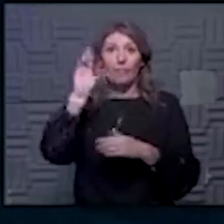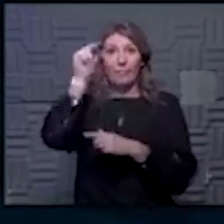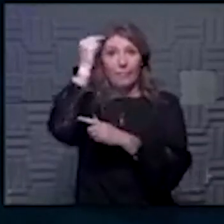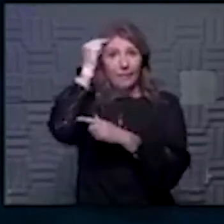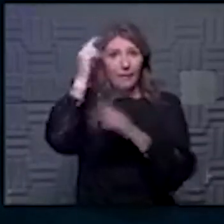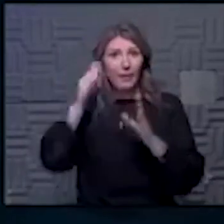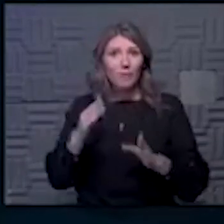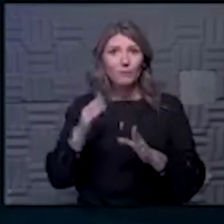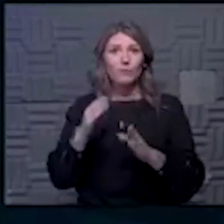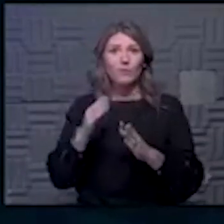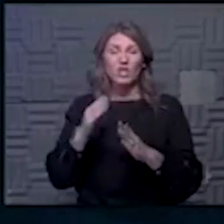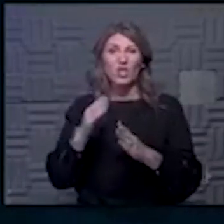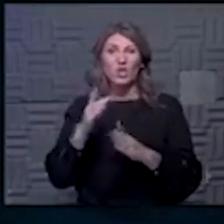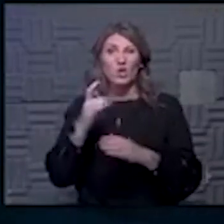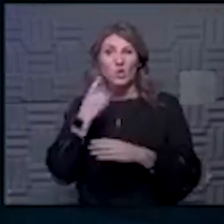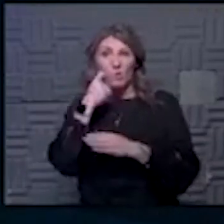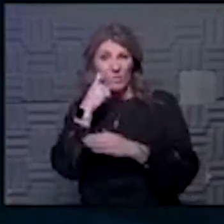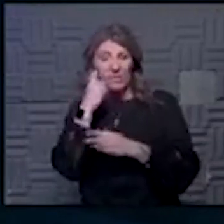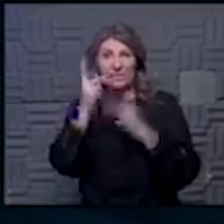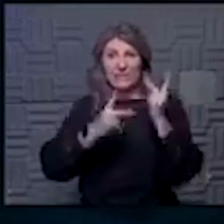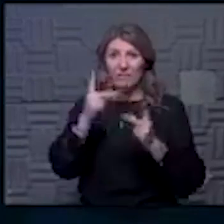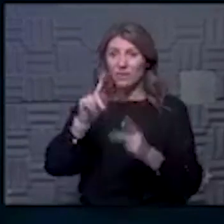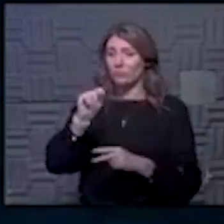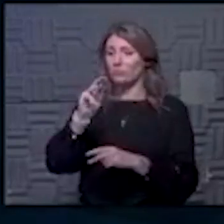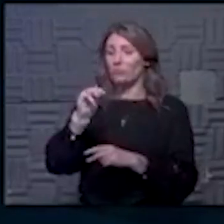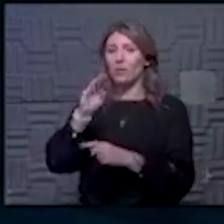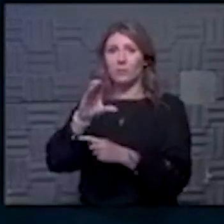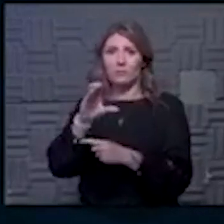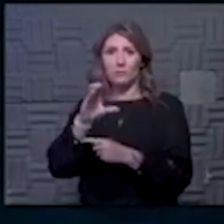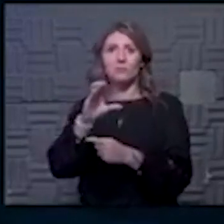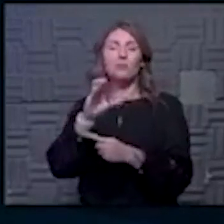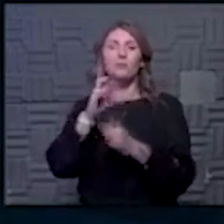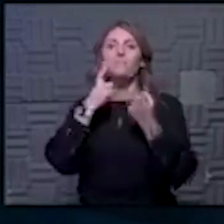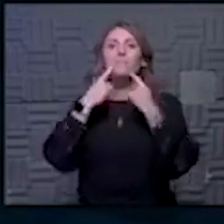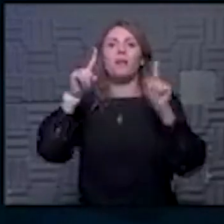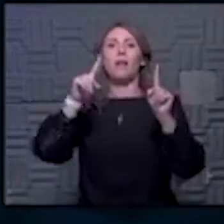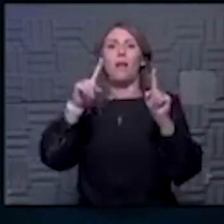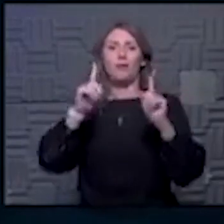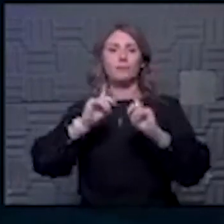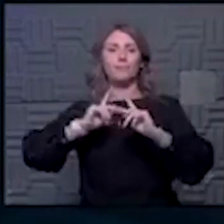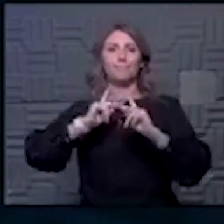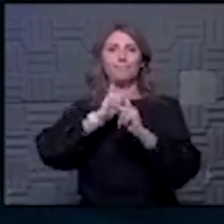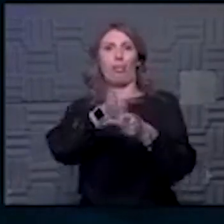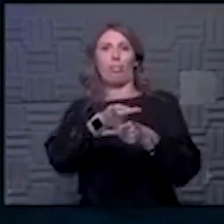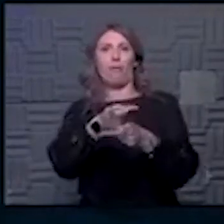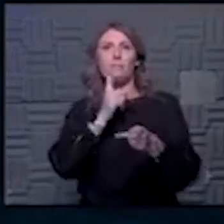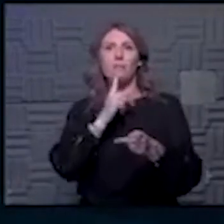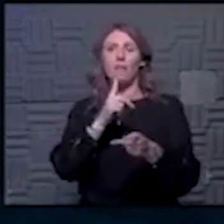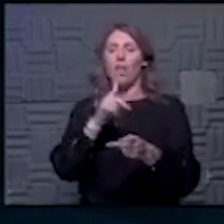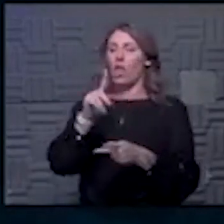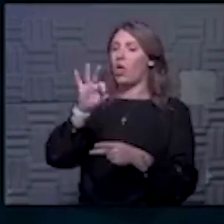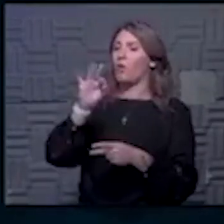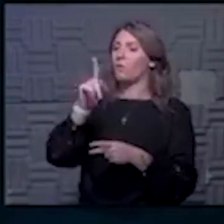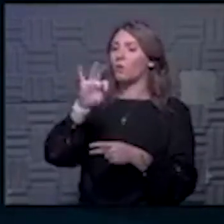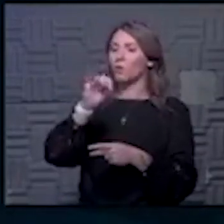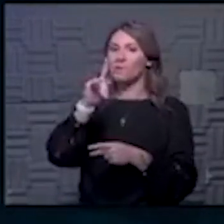at Truman just over 10 days ago and announced that they would be loaning us a new Fluidized saliva testing platform, which was created